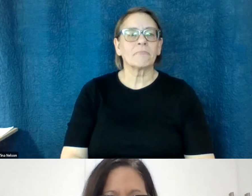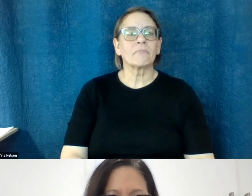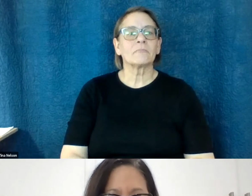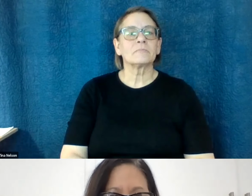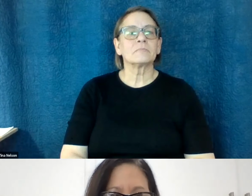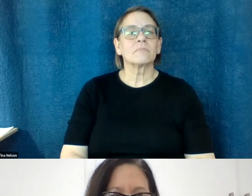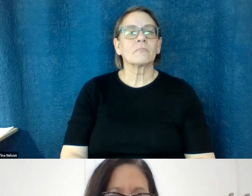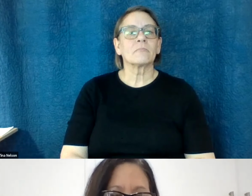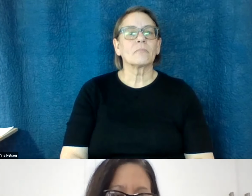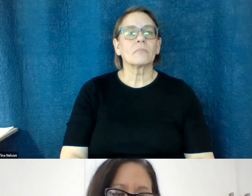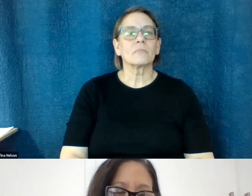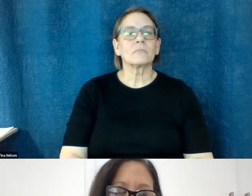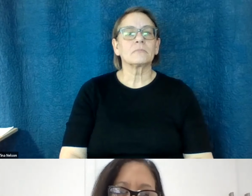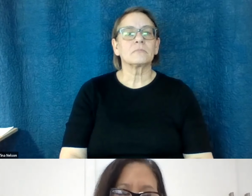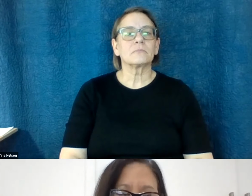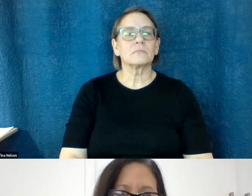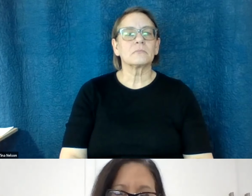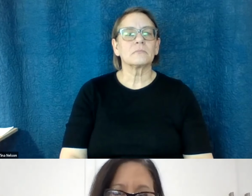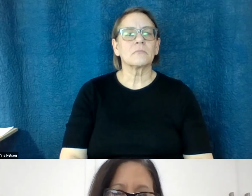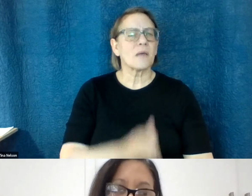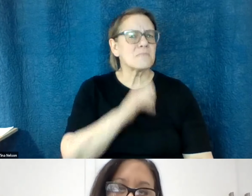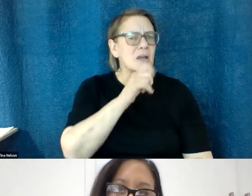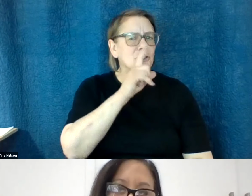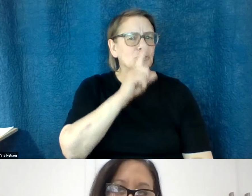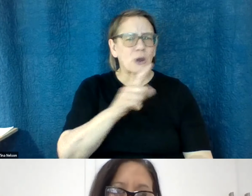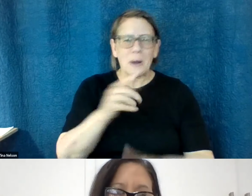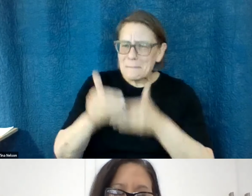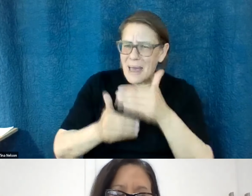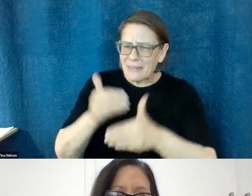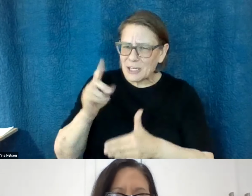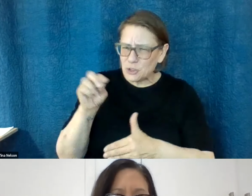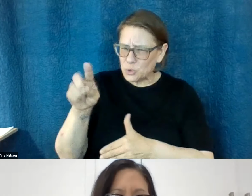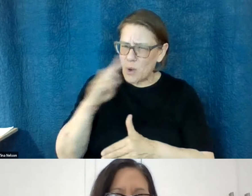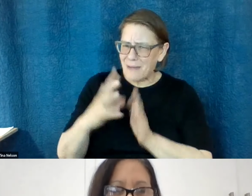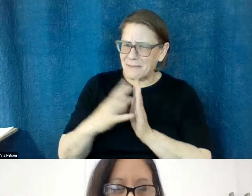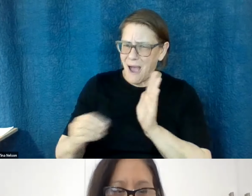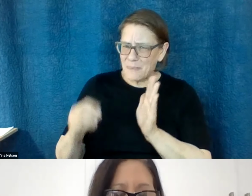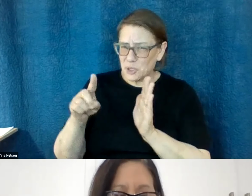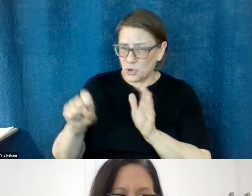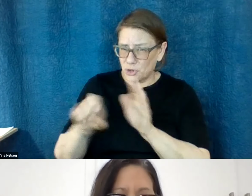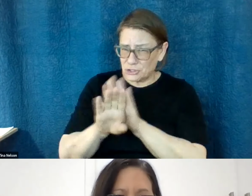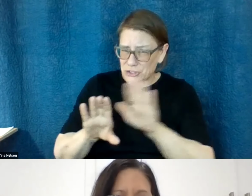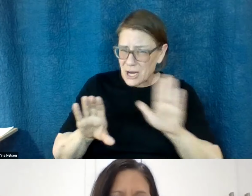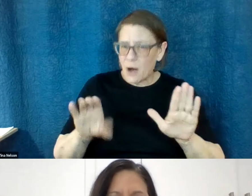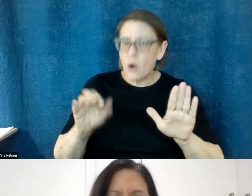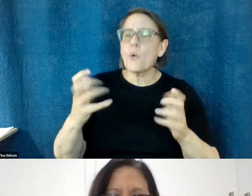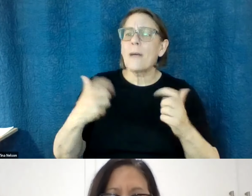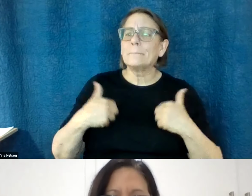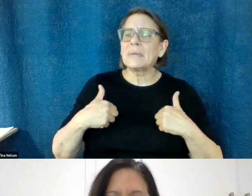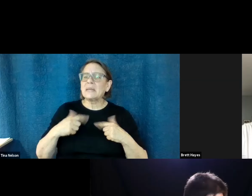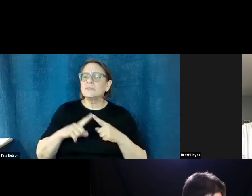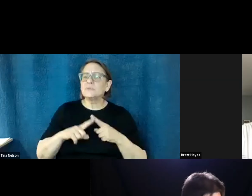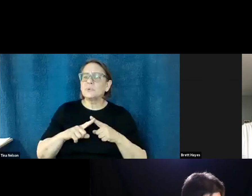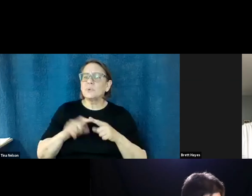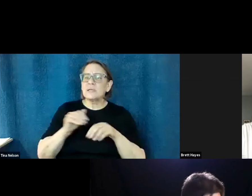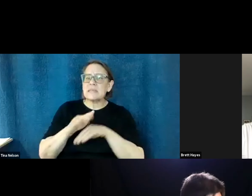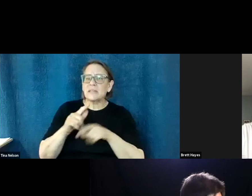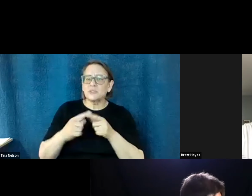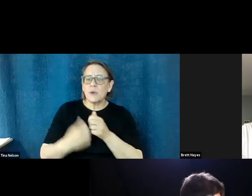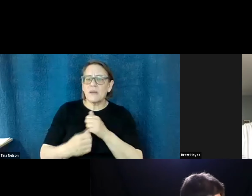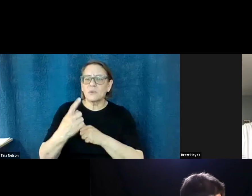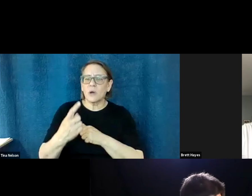I'm not sure, Bethany, you have a copy you can share or would you like me to send it to everybody?